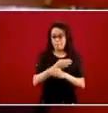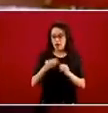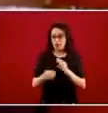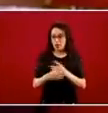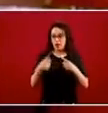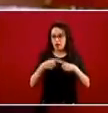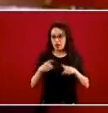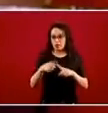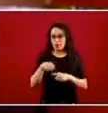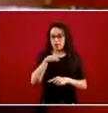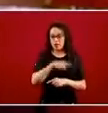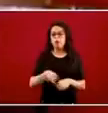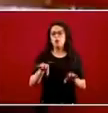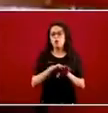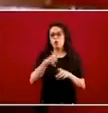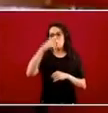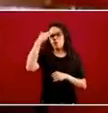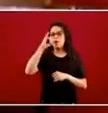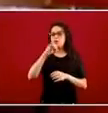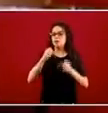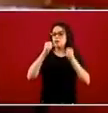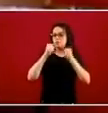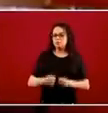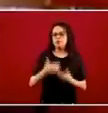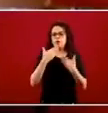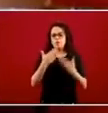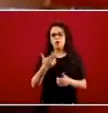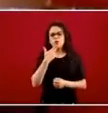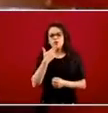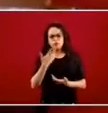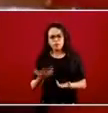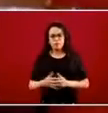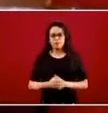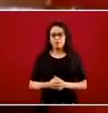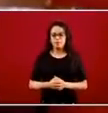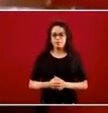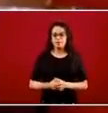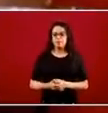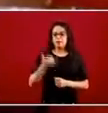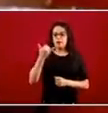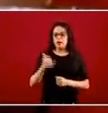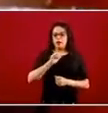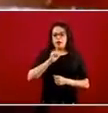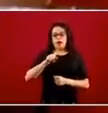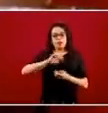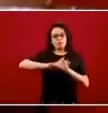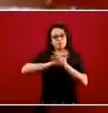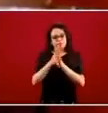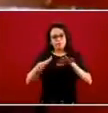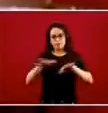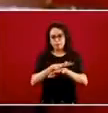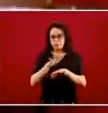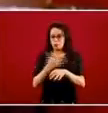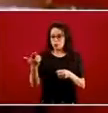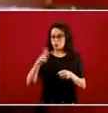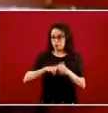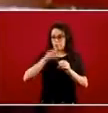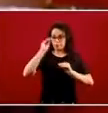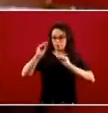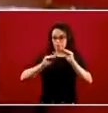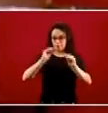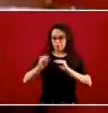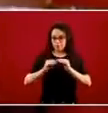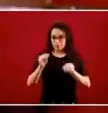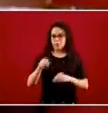the Mexican government is going to be buying supplies from other countries. How can we ensure the quality of these supplies? The second question is